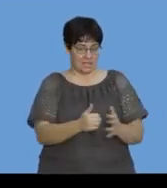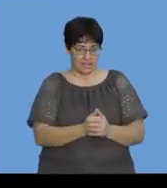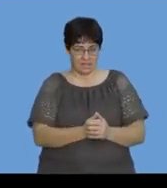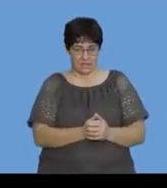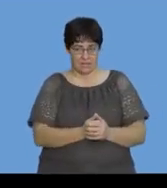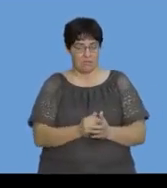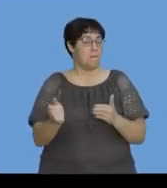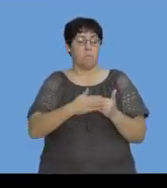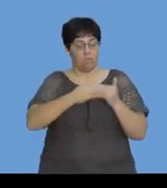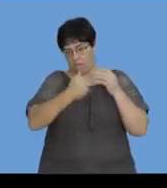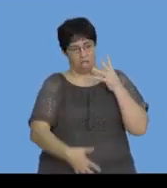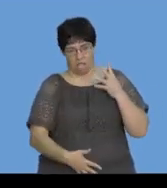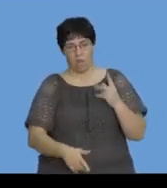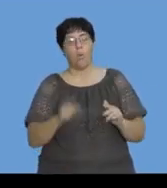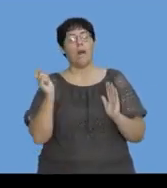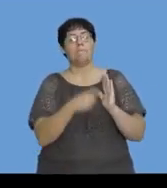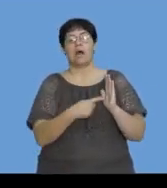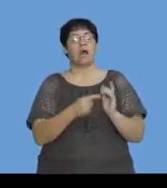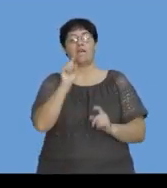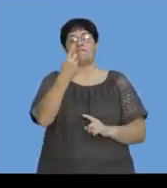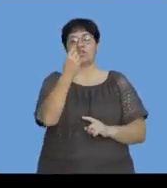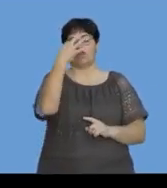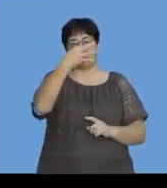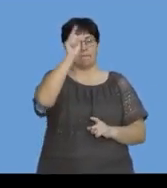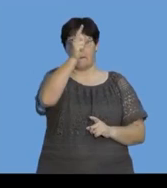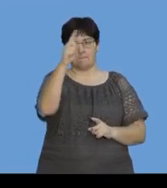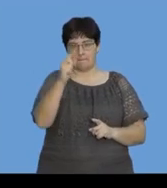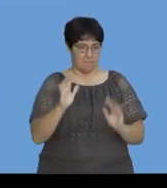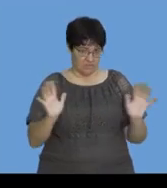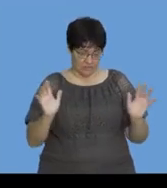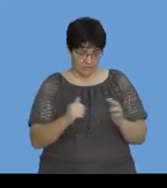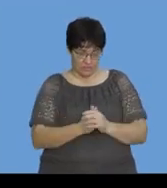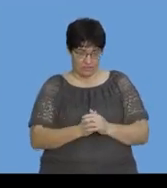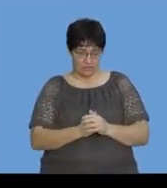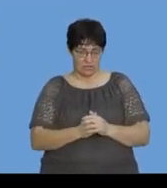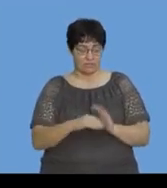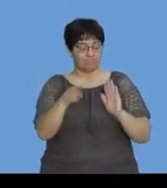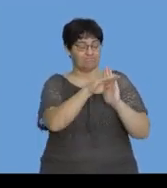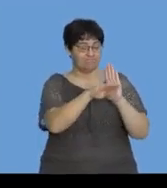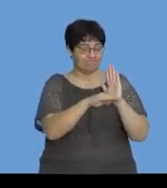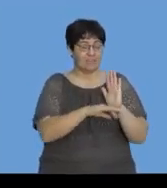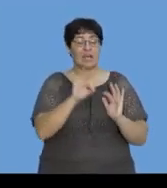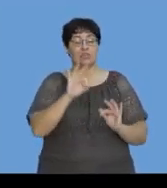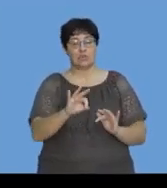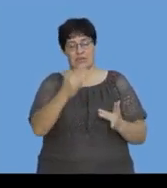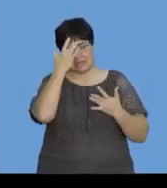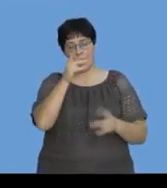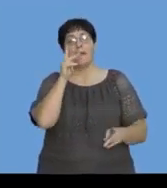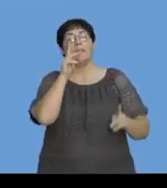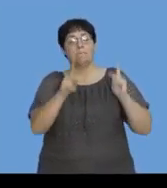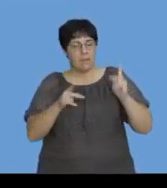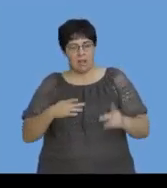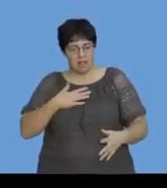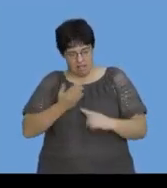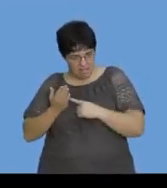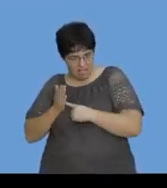3. I don't want more because your marker's going to say first 3 only. List 3 symptoms